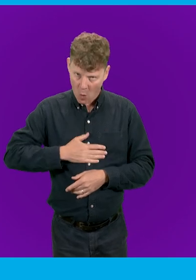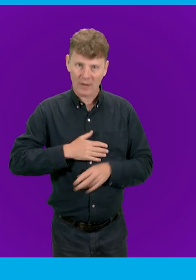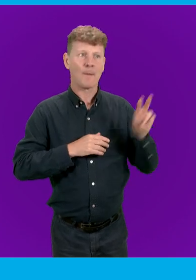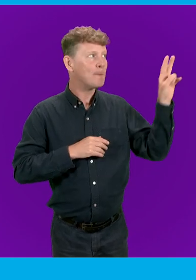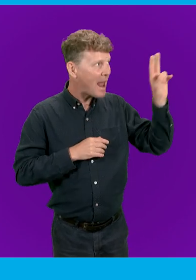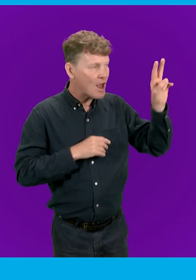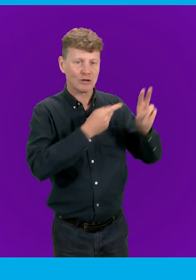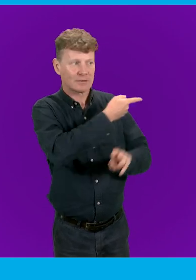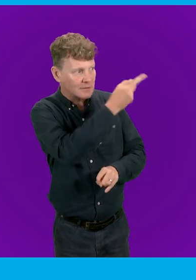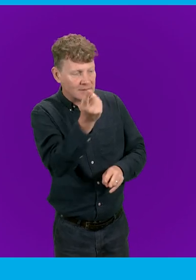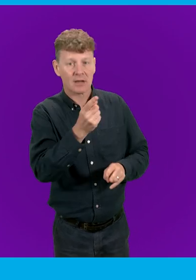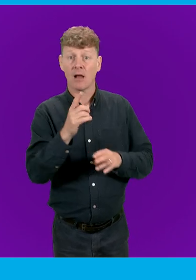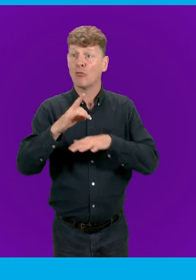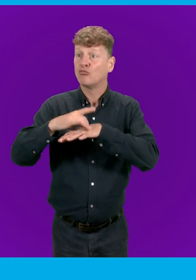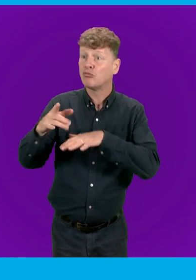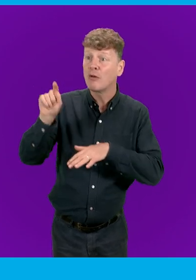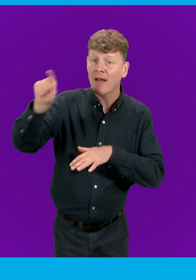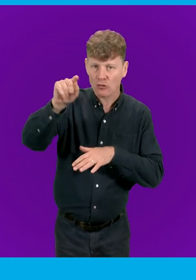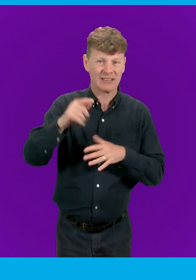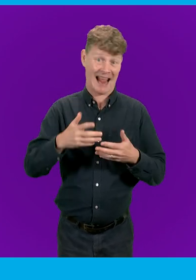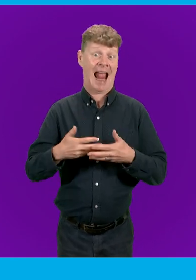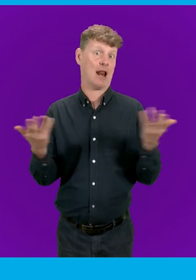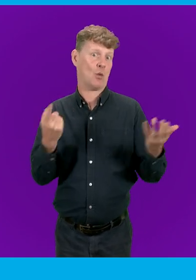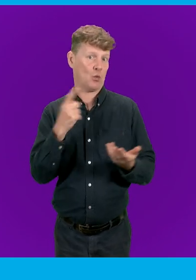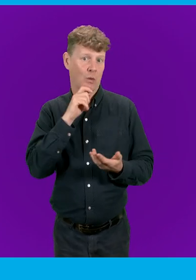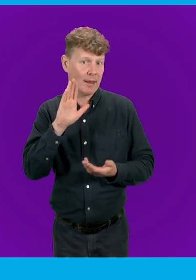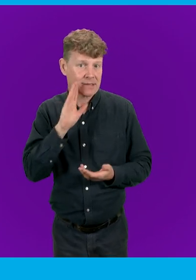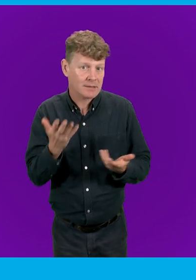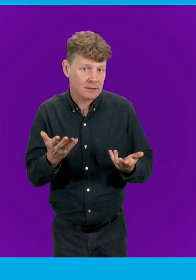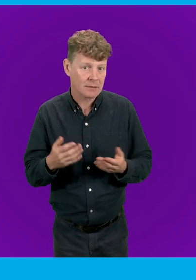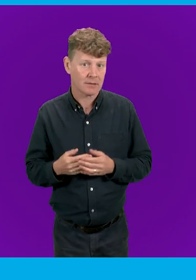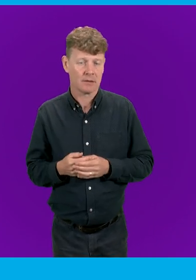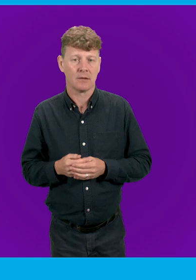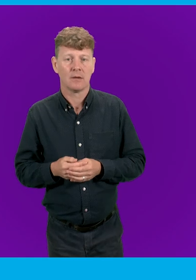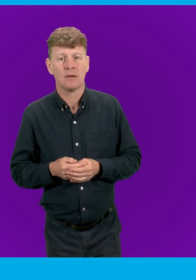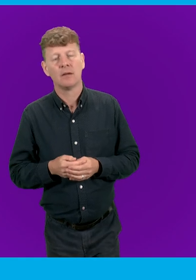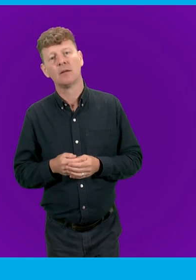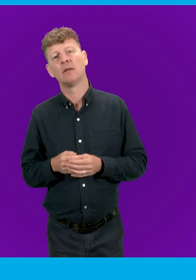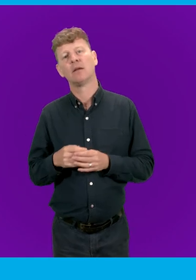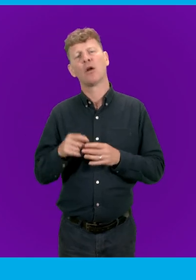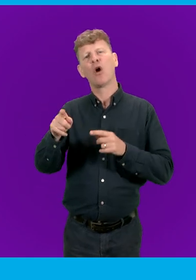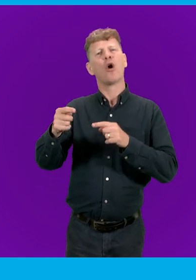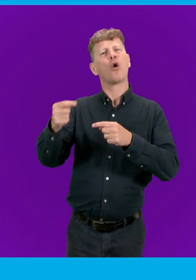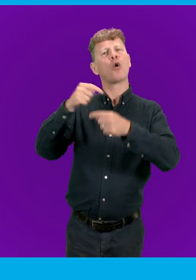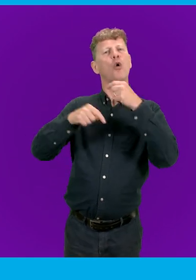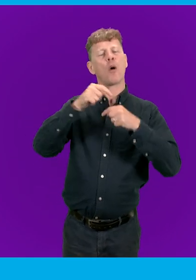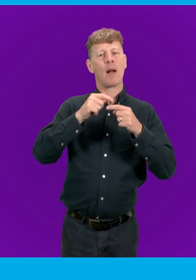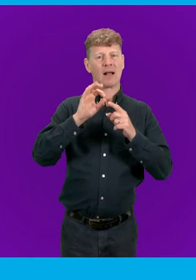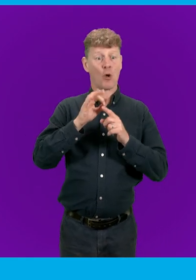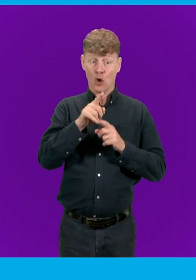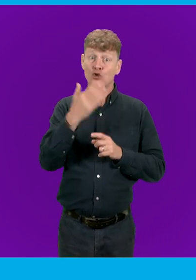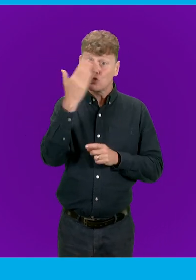just anyone that would listen, because at the end of the day, going back to the point of the school starts